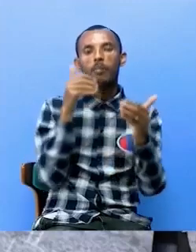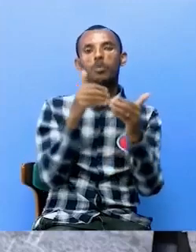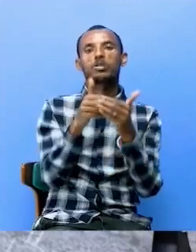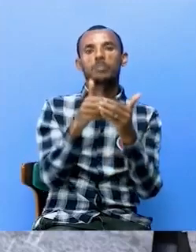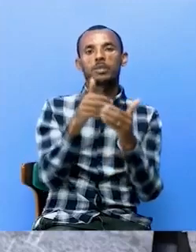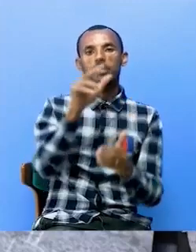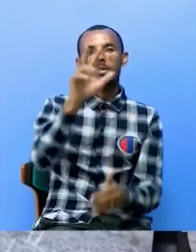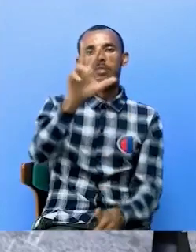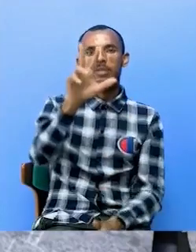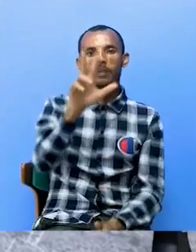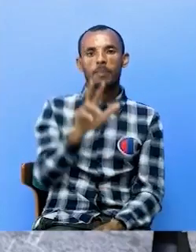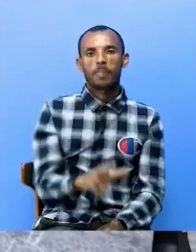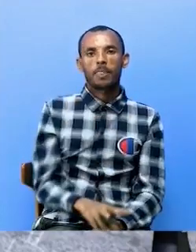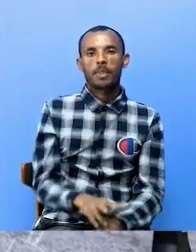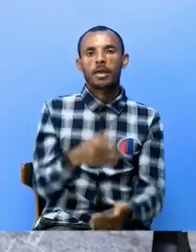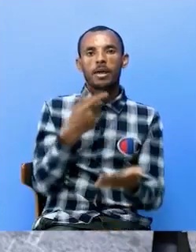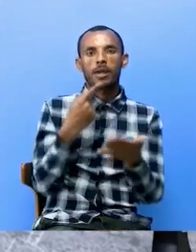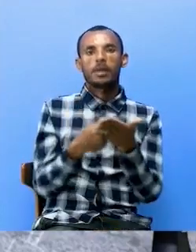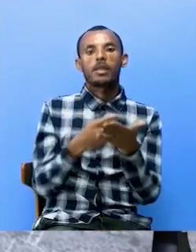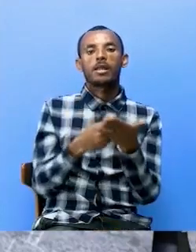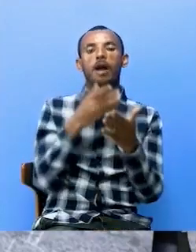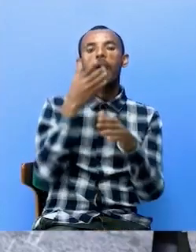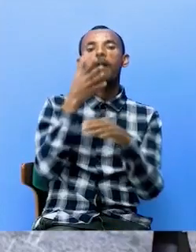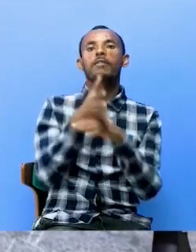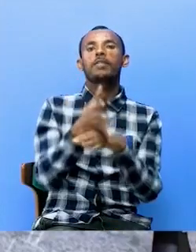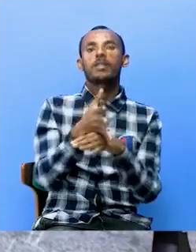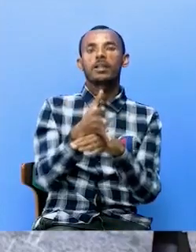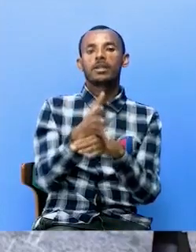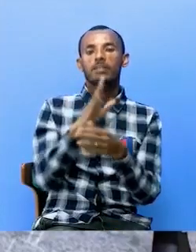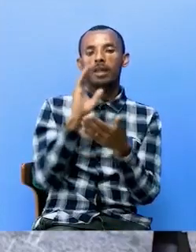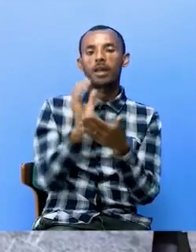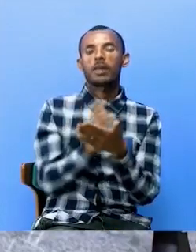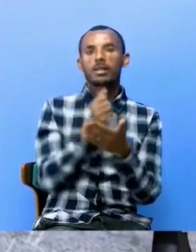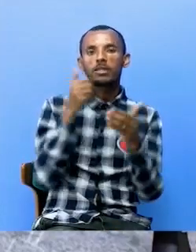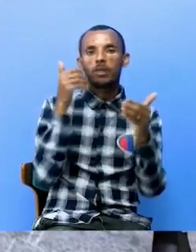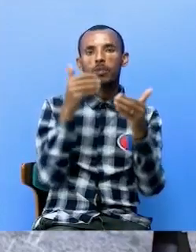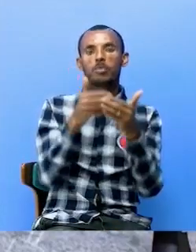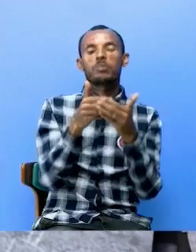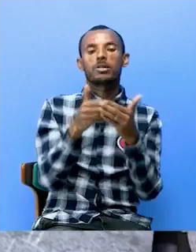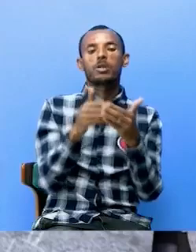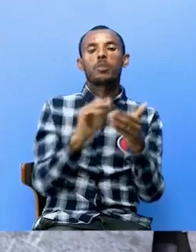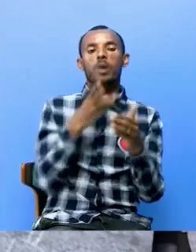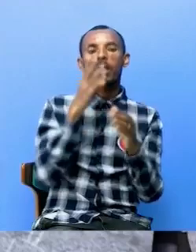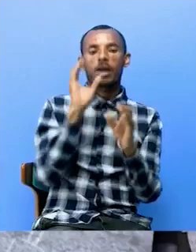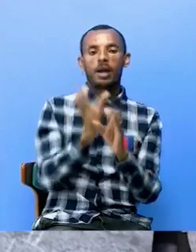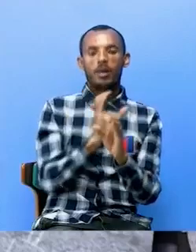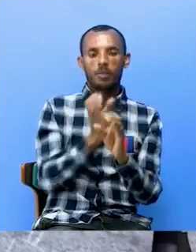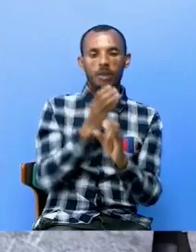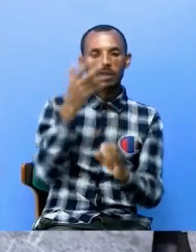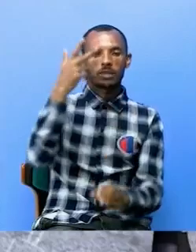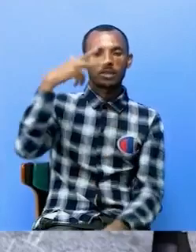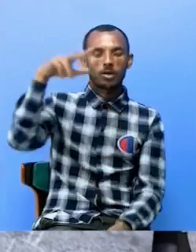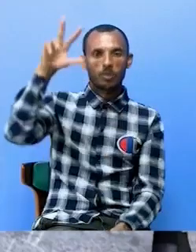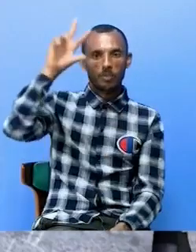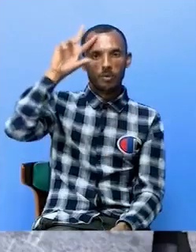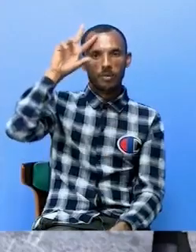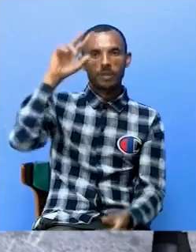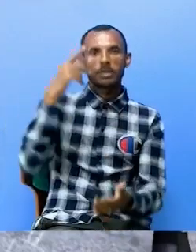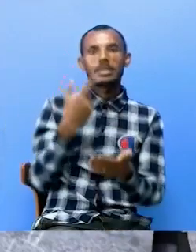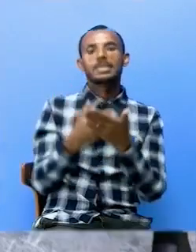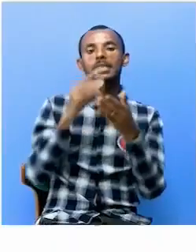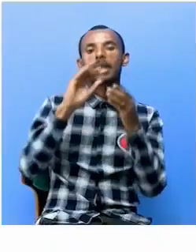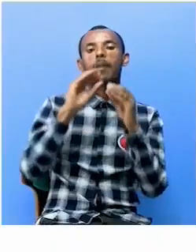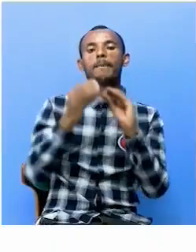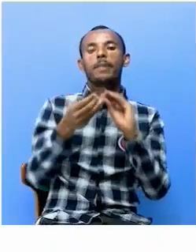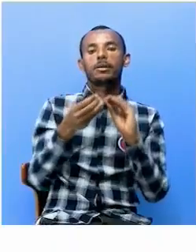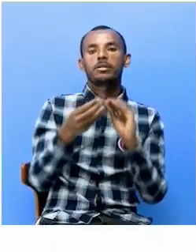approximately 3. Here, after taking the approximation, we need to calculate the cube of these numbers.